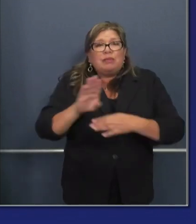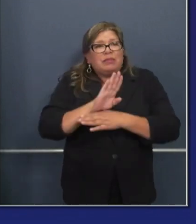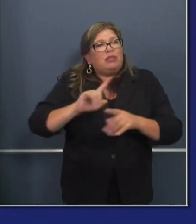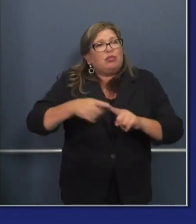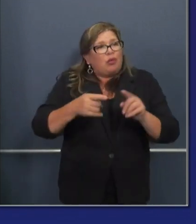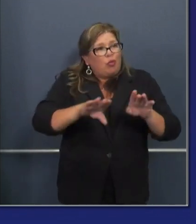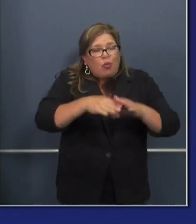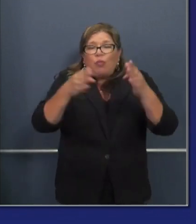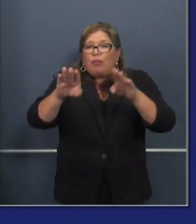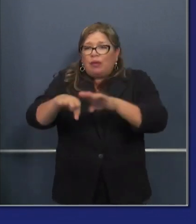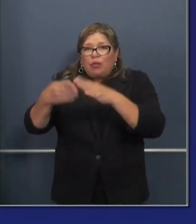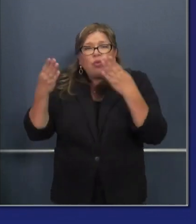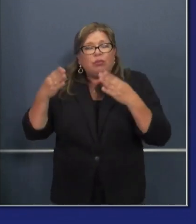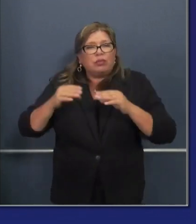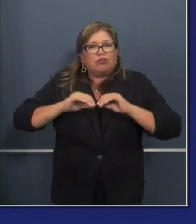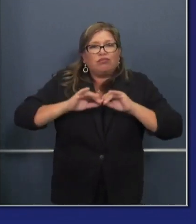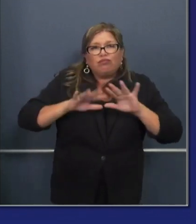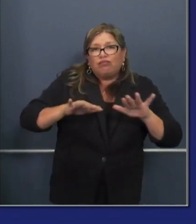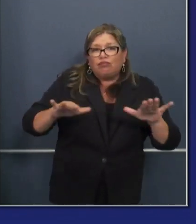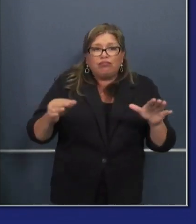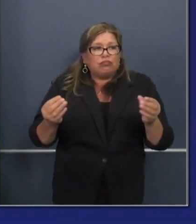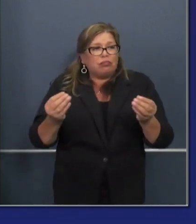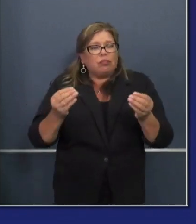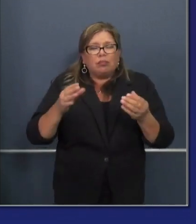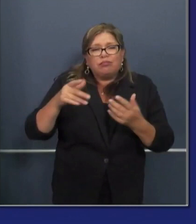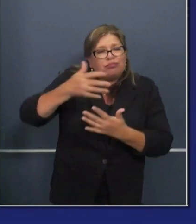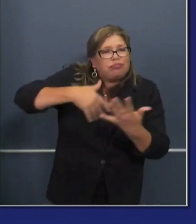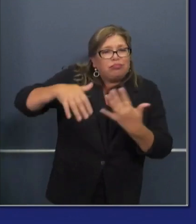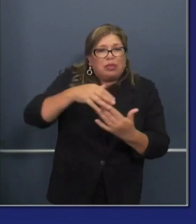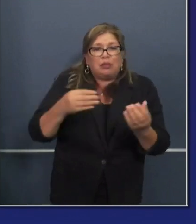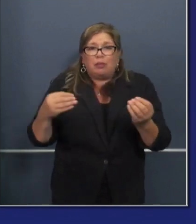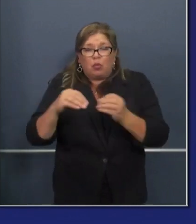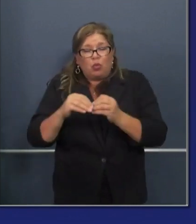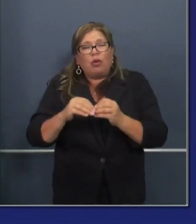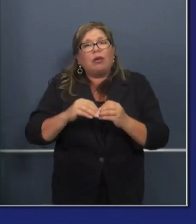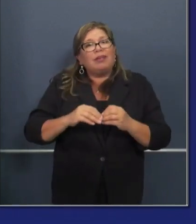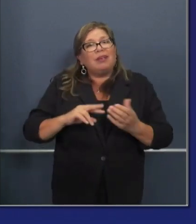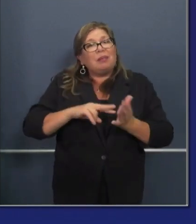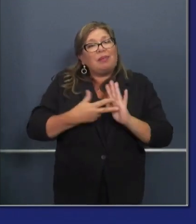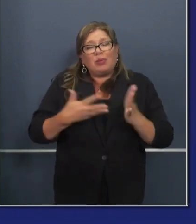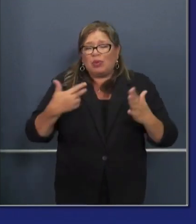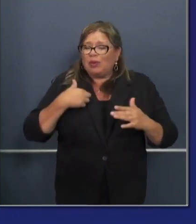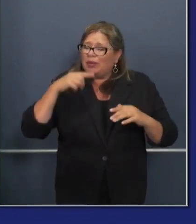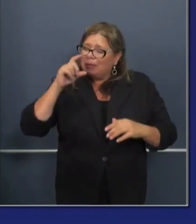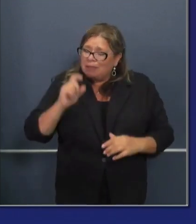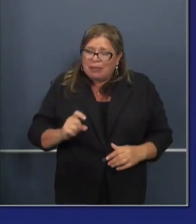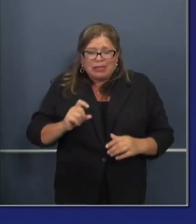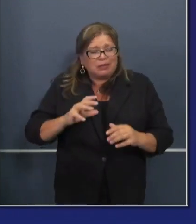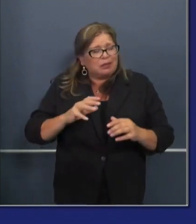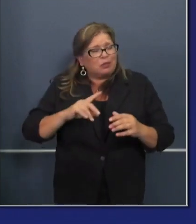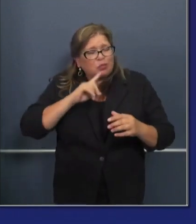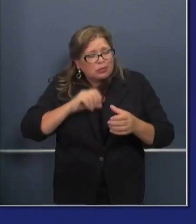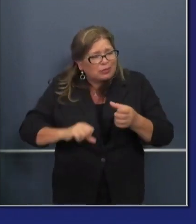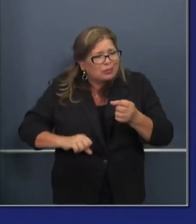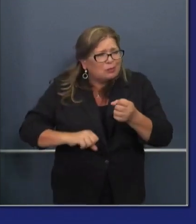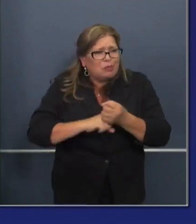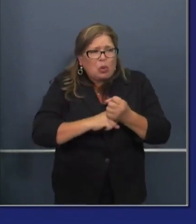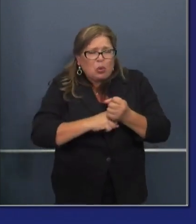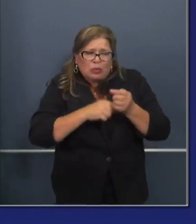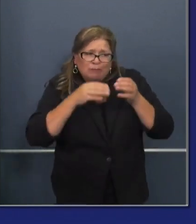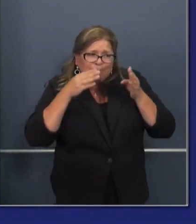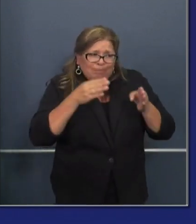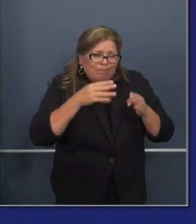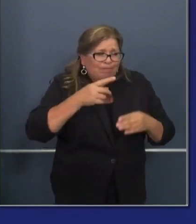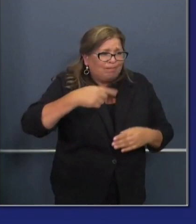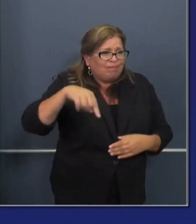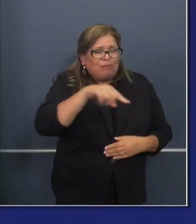reopen, our strong support for individuals who are older or who have underlying medical conditions to